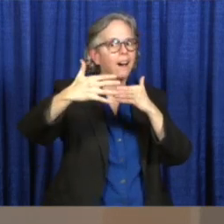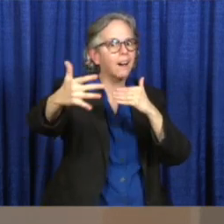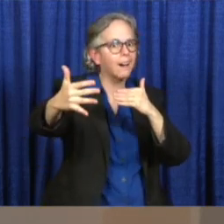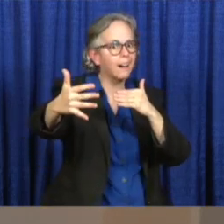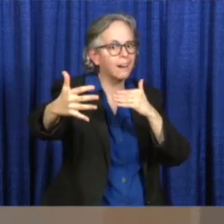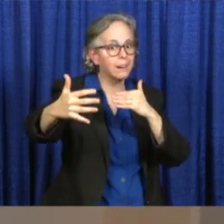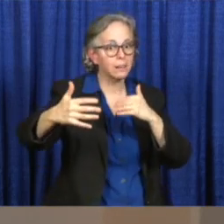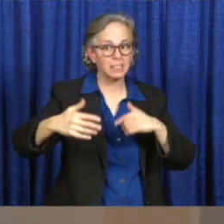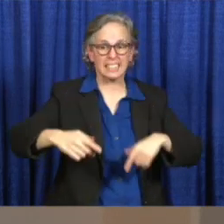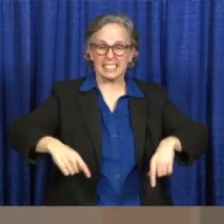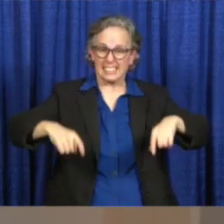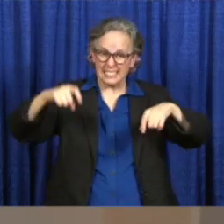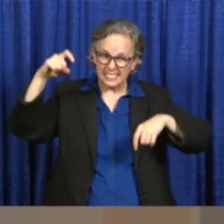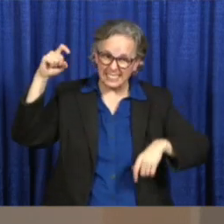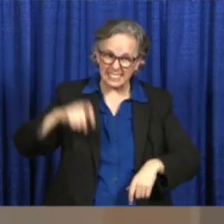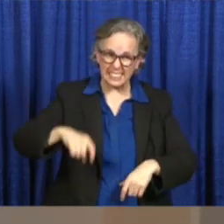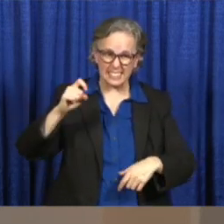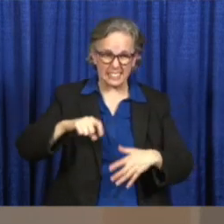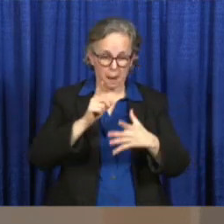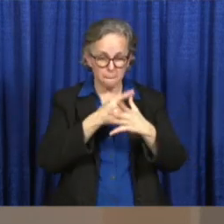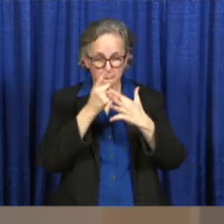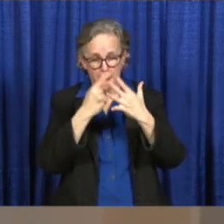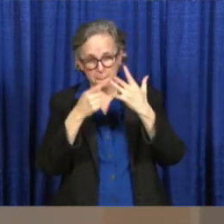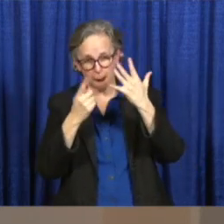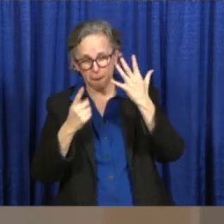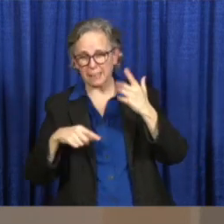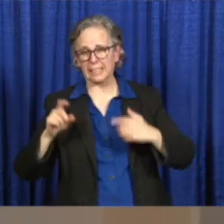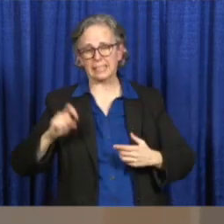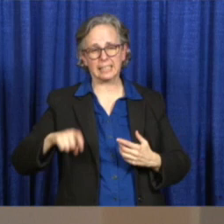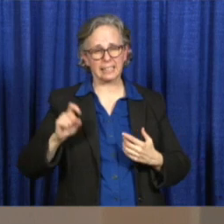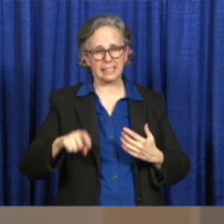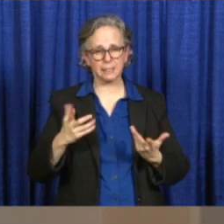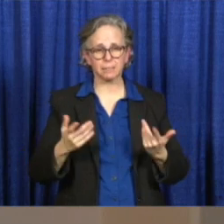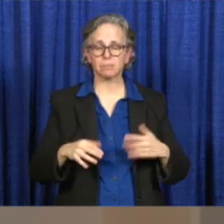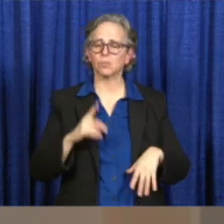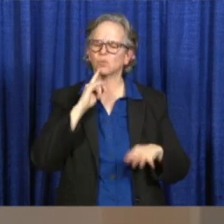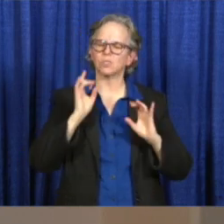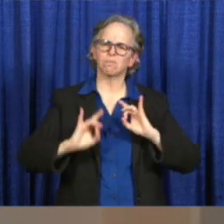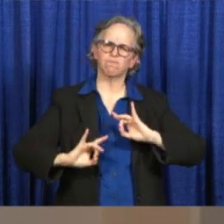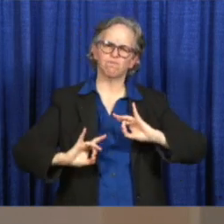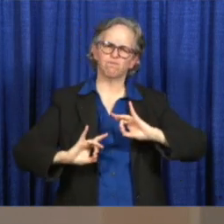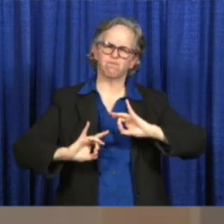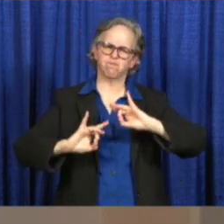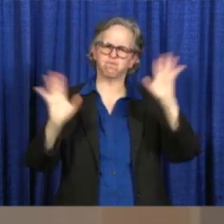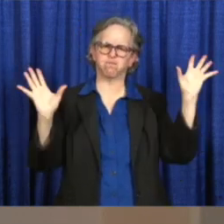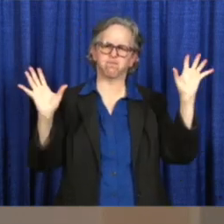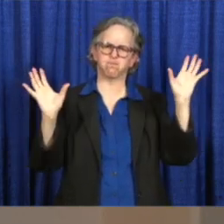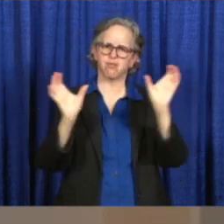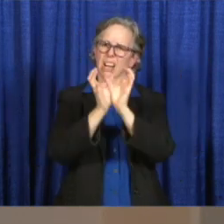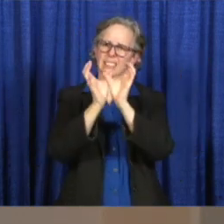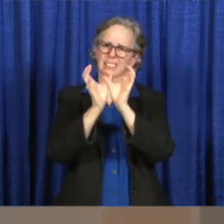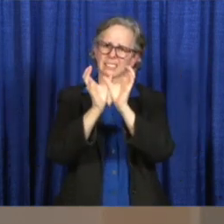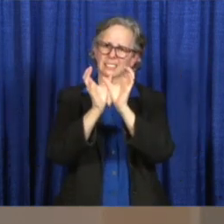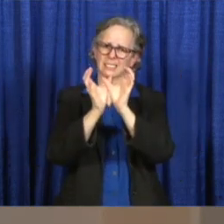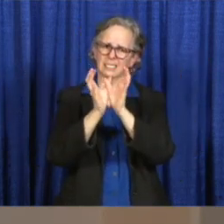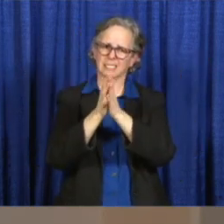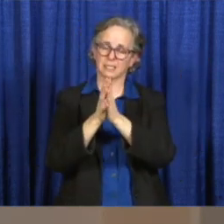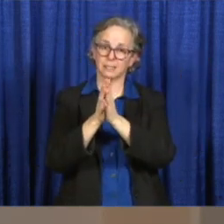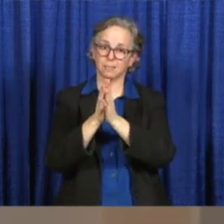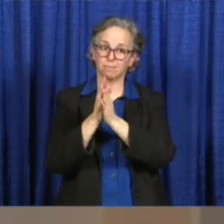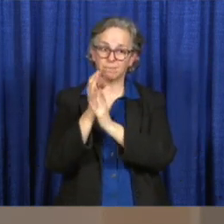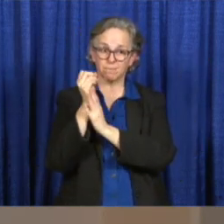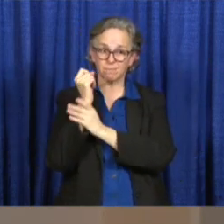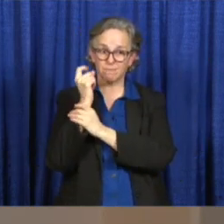stuff now. There is no doubt about that. We are at crisis need for these products. But a lot of these things we're